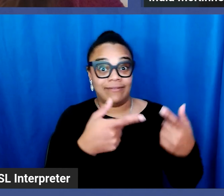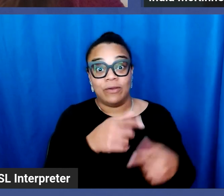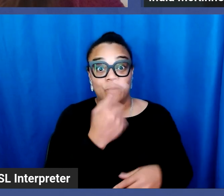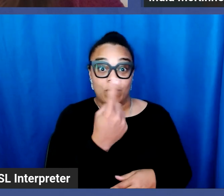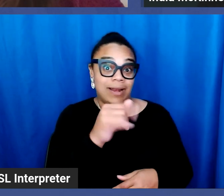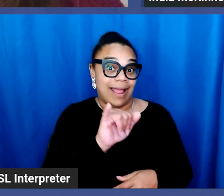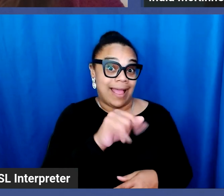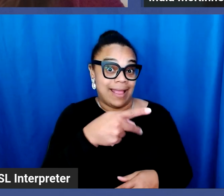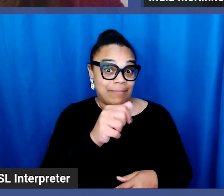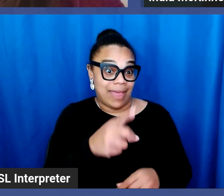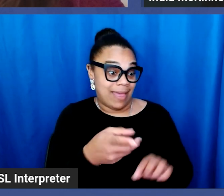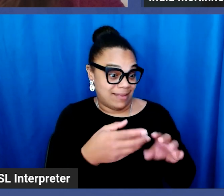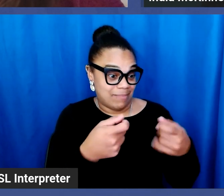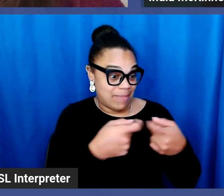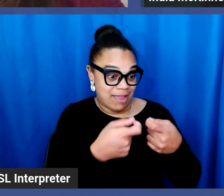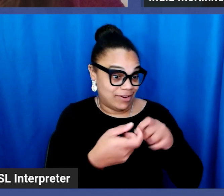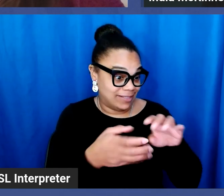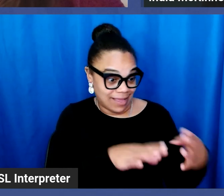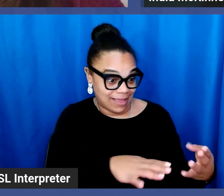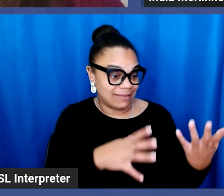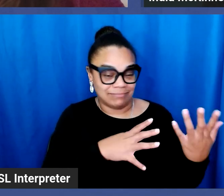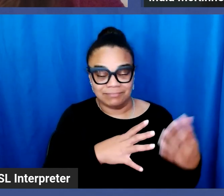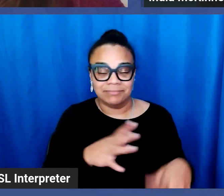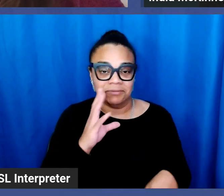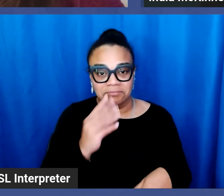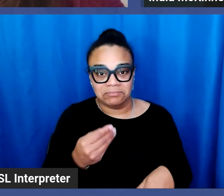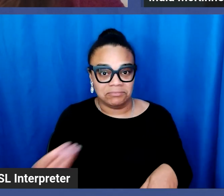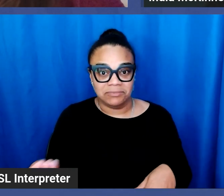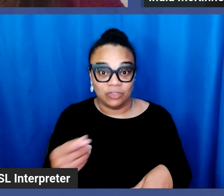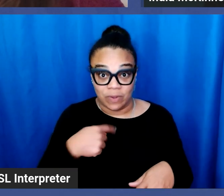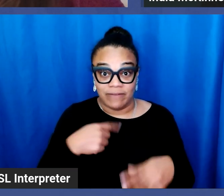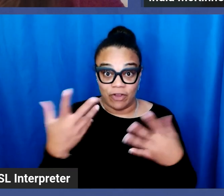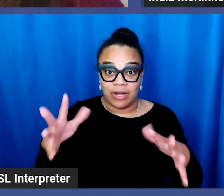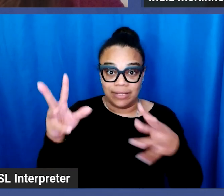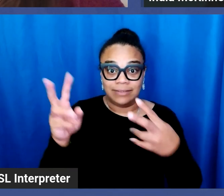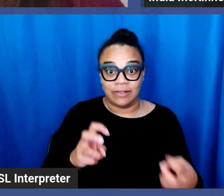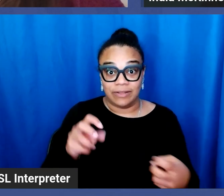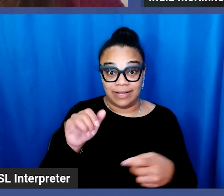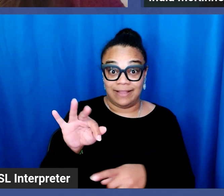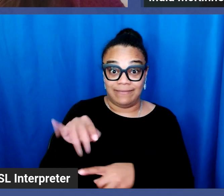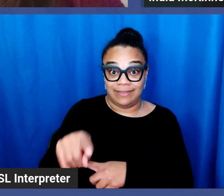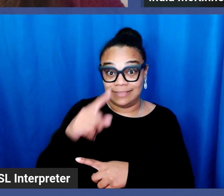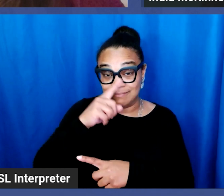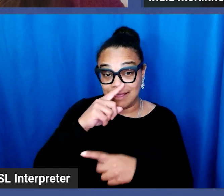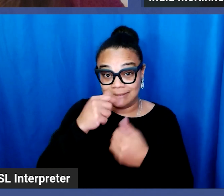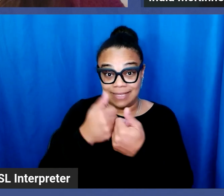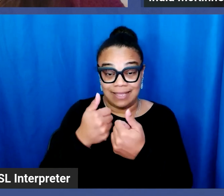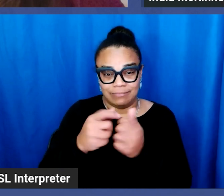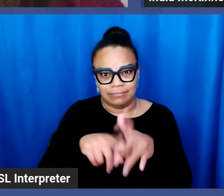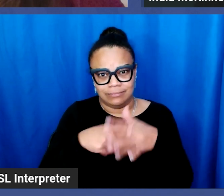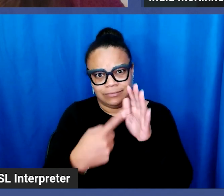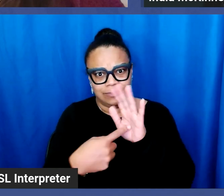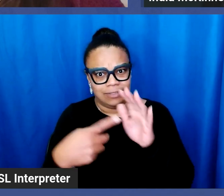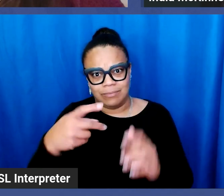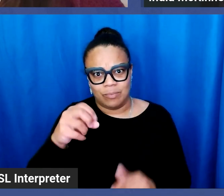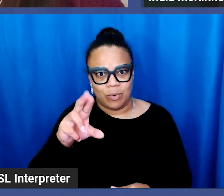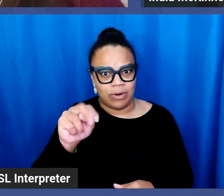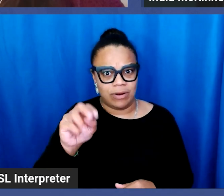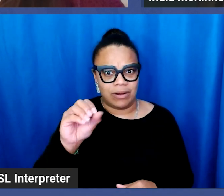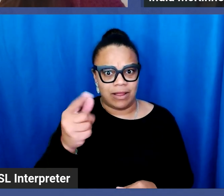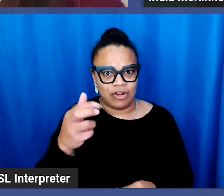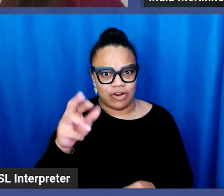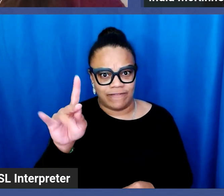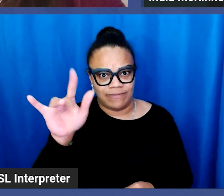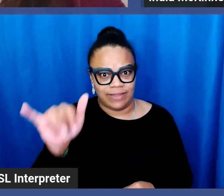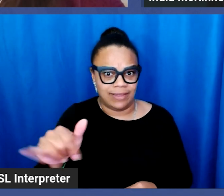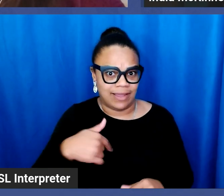an issue. And so like I've downloaded it on my adult account. So if this mouse game starts spouting pornography or whatever, and I get mad about it, they're like, well, you did it on your account. You're